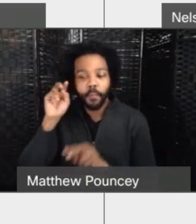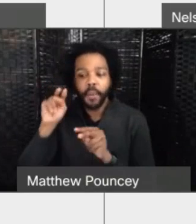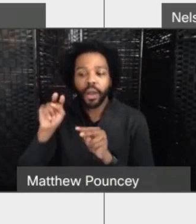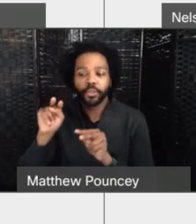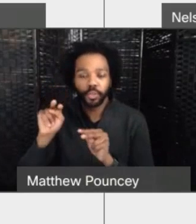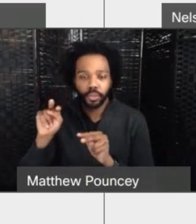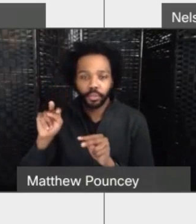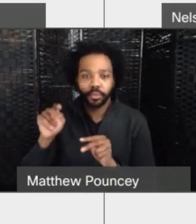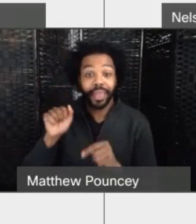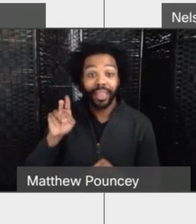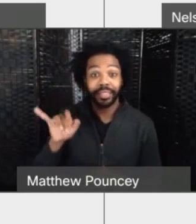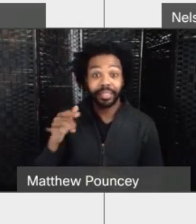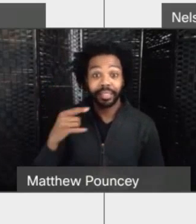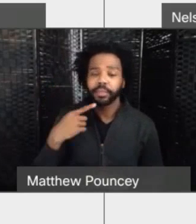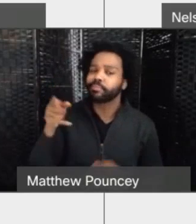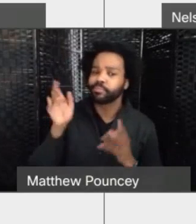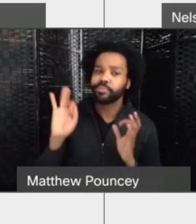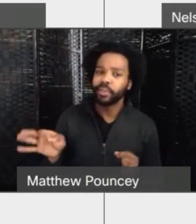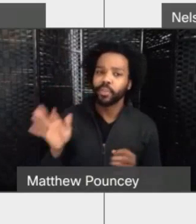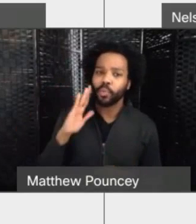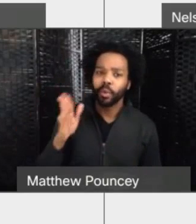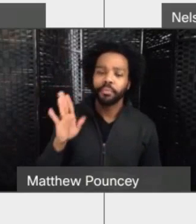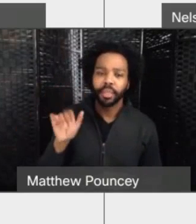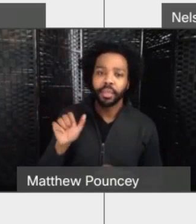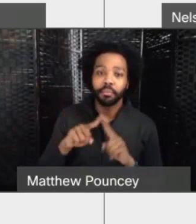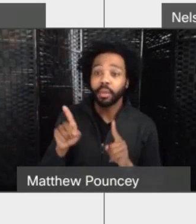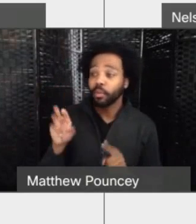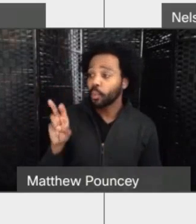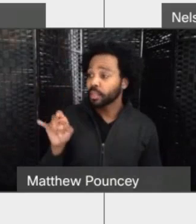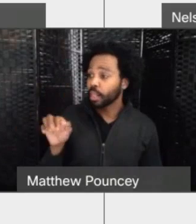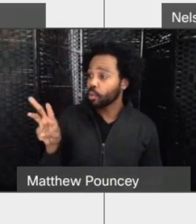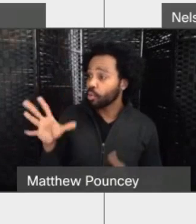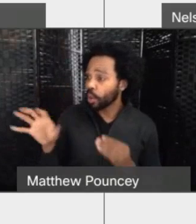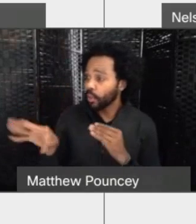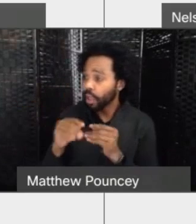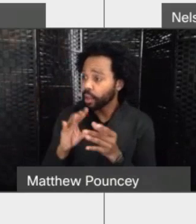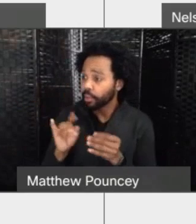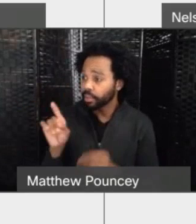be, I expect. But Winslow, you could speak to that.